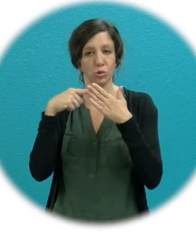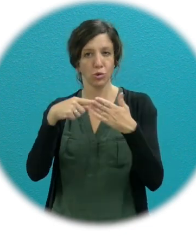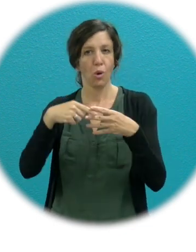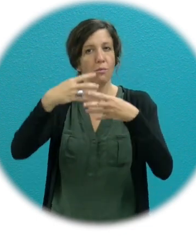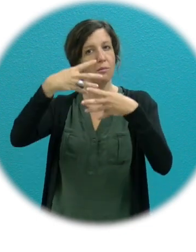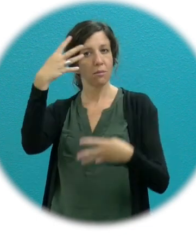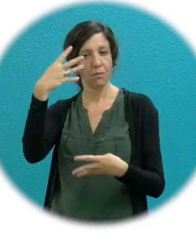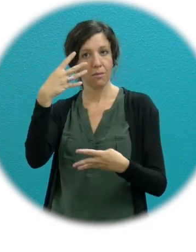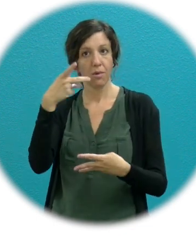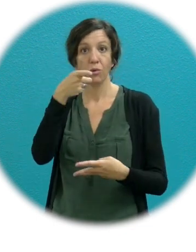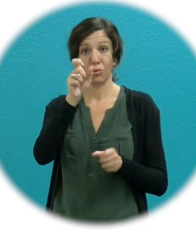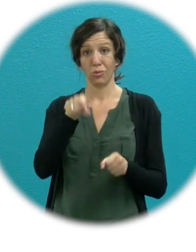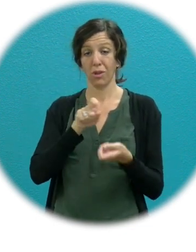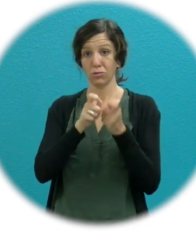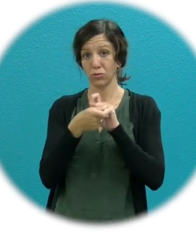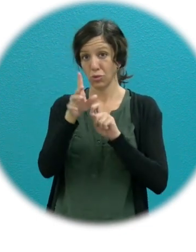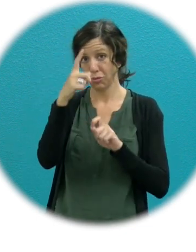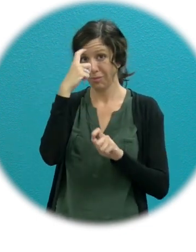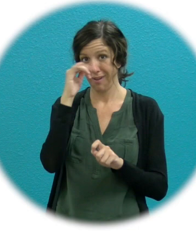those.